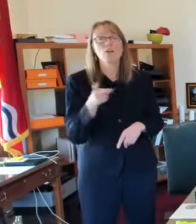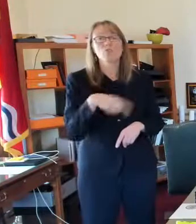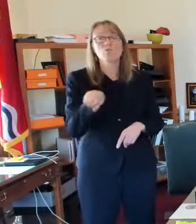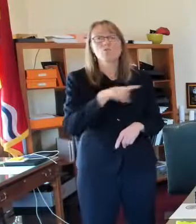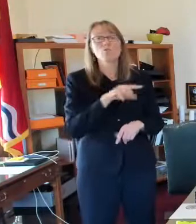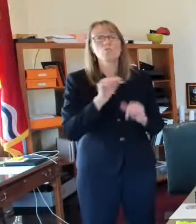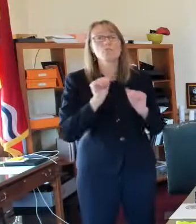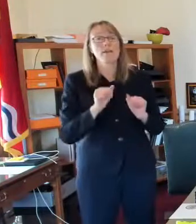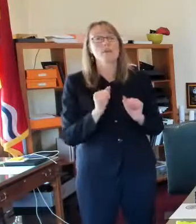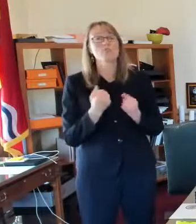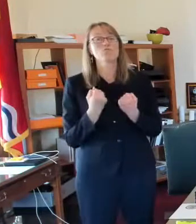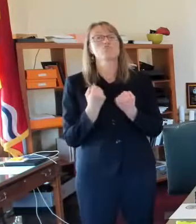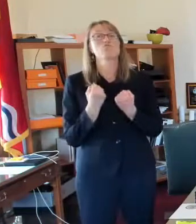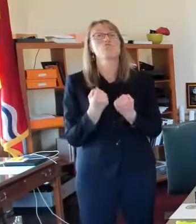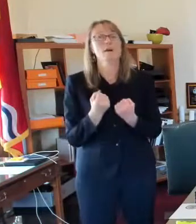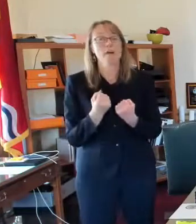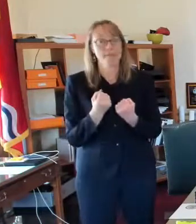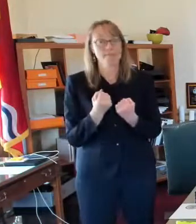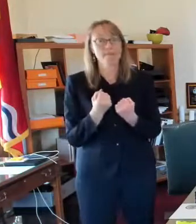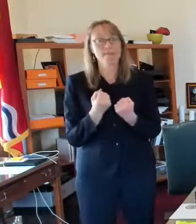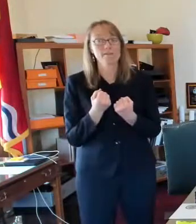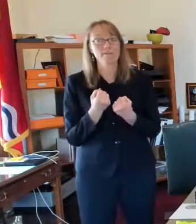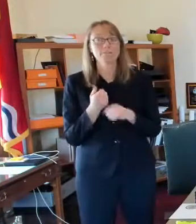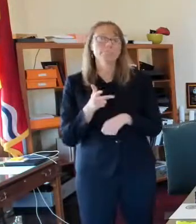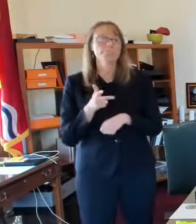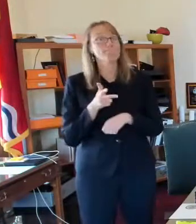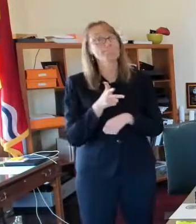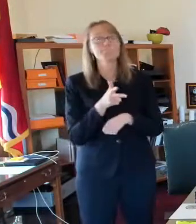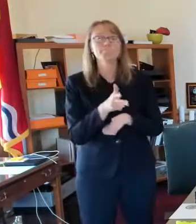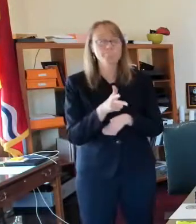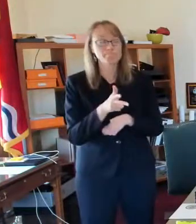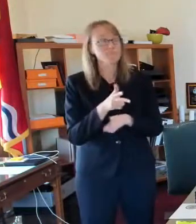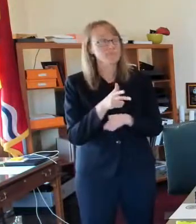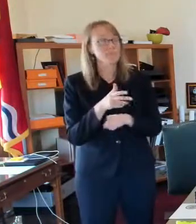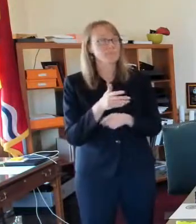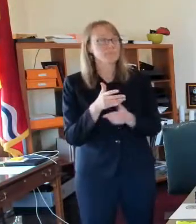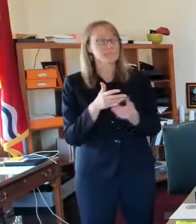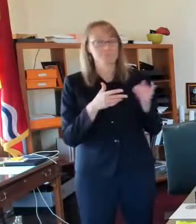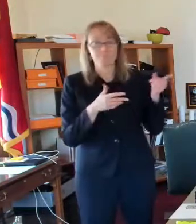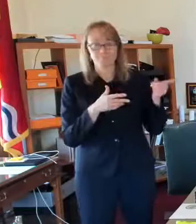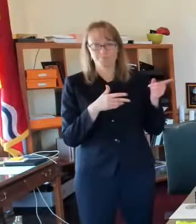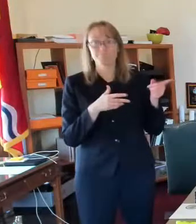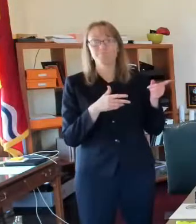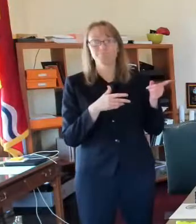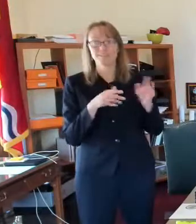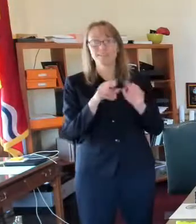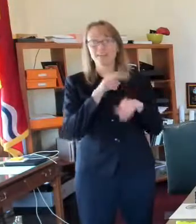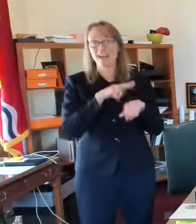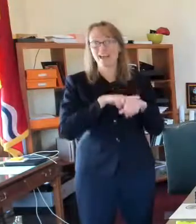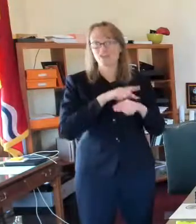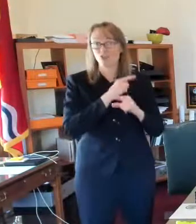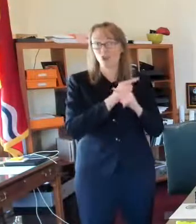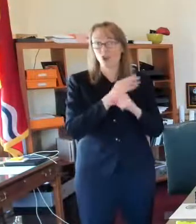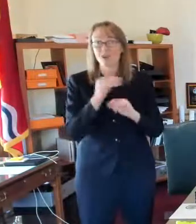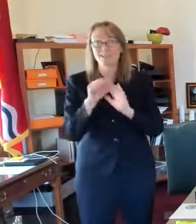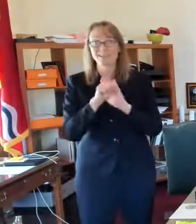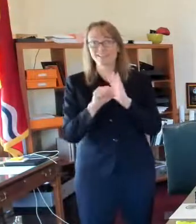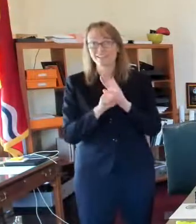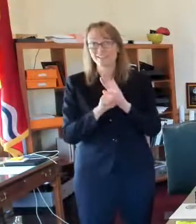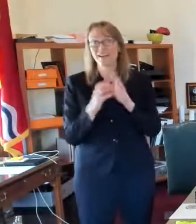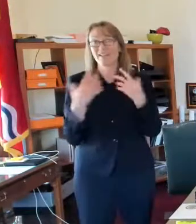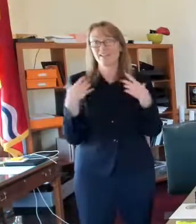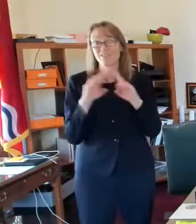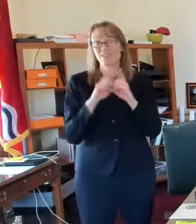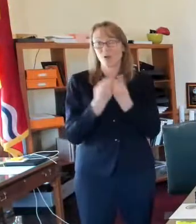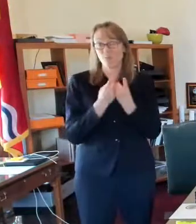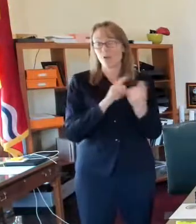with the assistance, the manpower, the woman power of the National Guard and the state. So